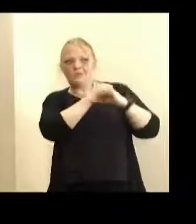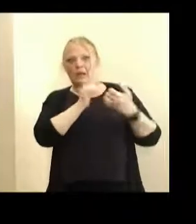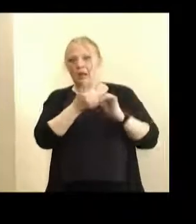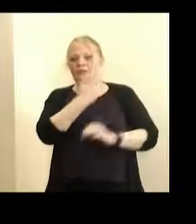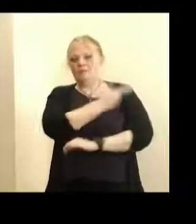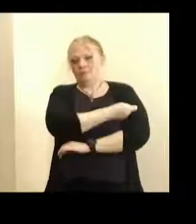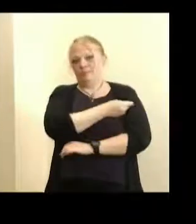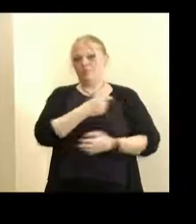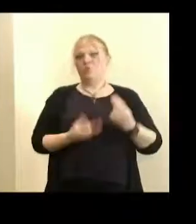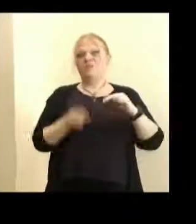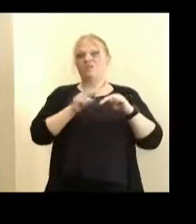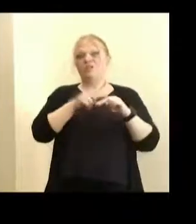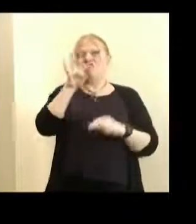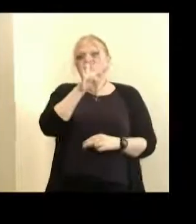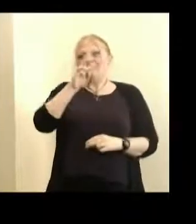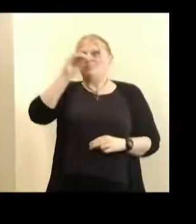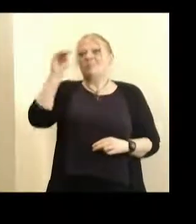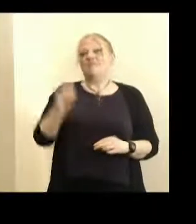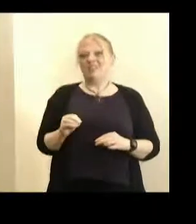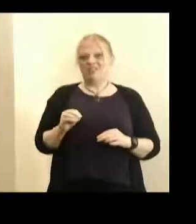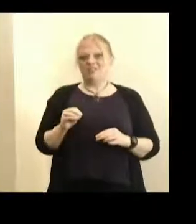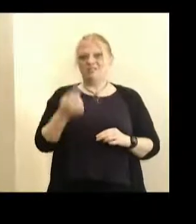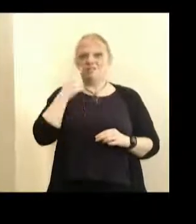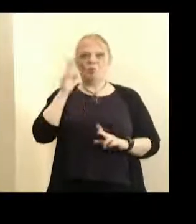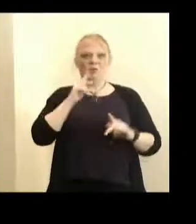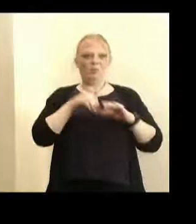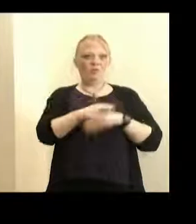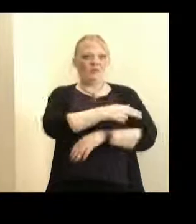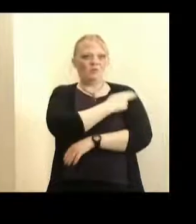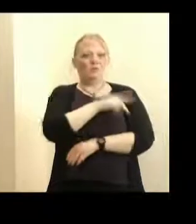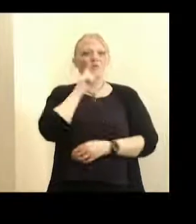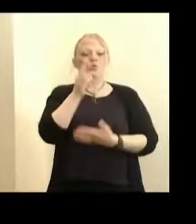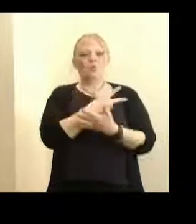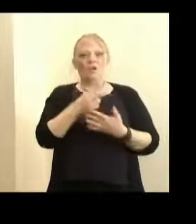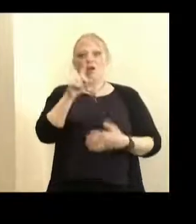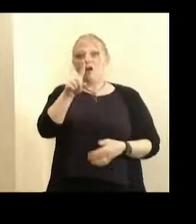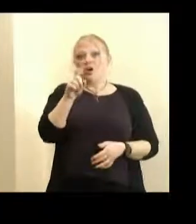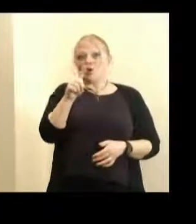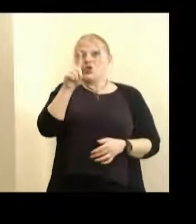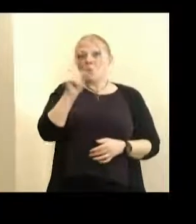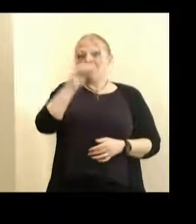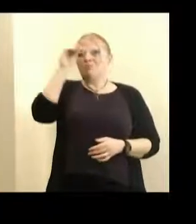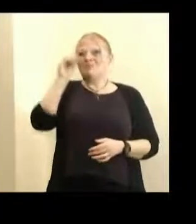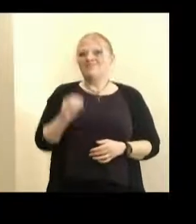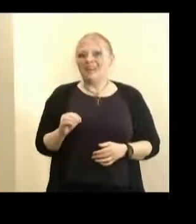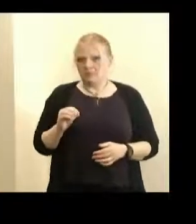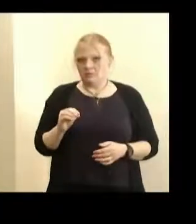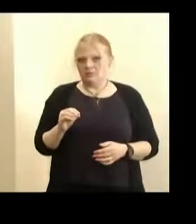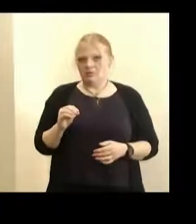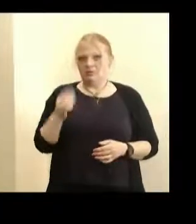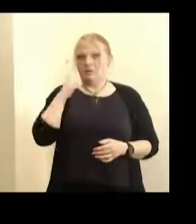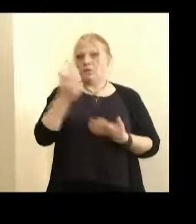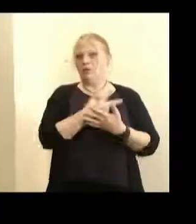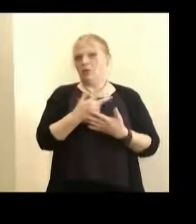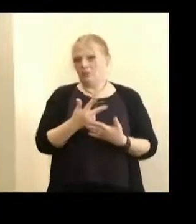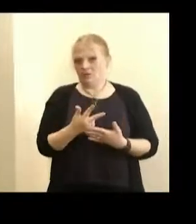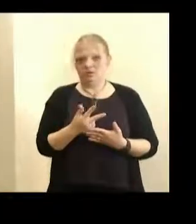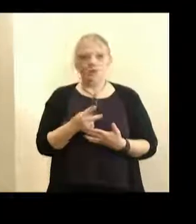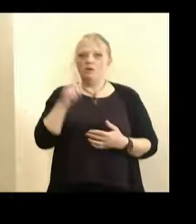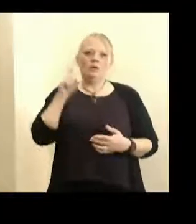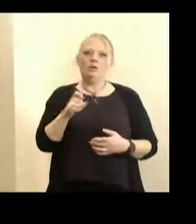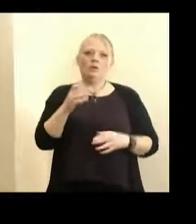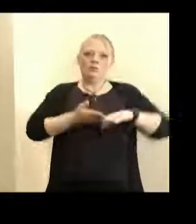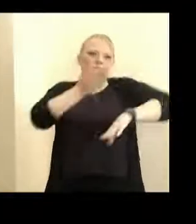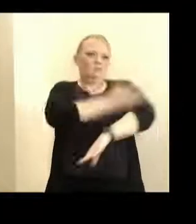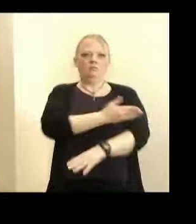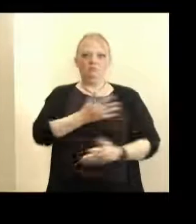a 46% increase in hospitalizations in the past 2 weeks, 120% in the last 3 weeks. We got to do better, and the only